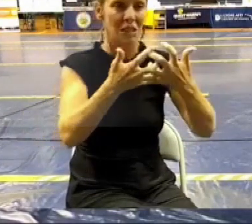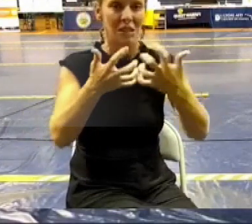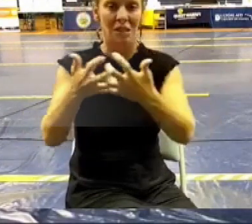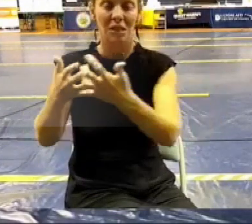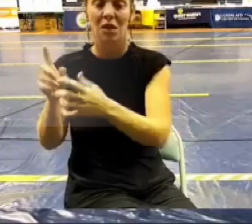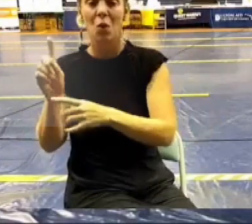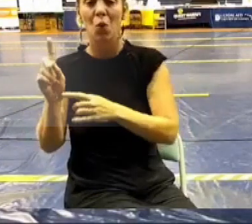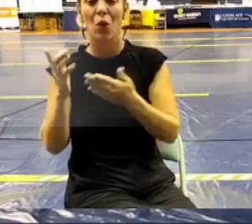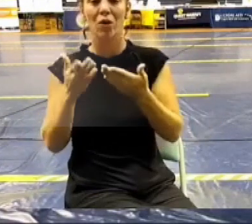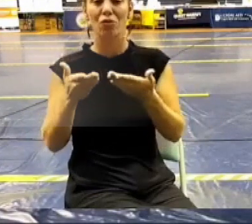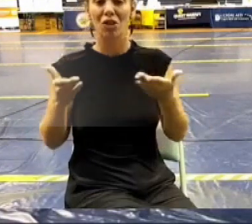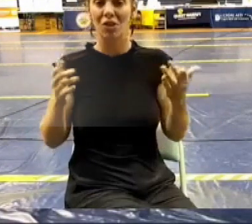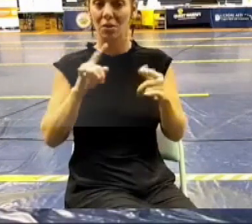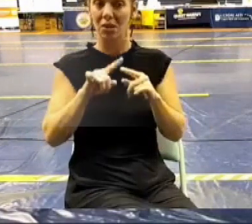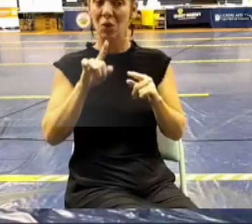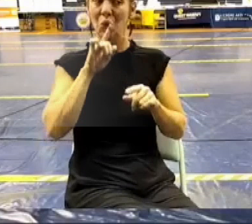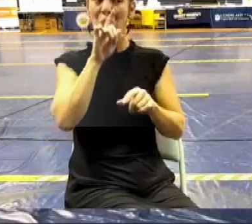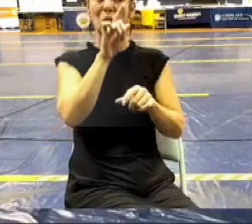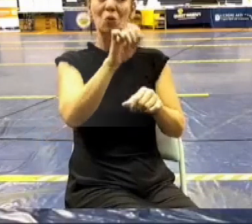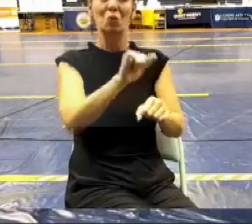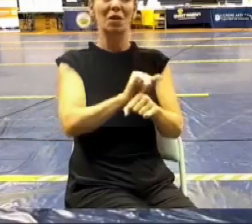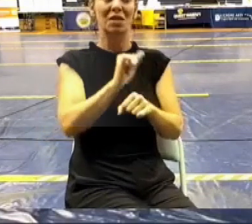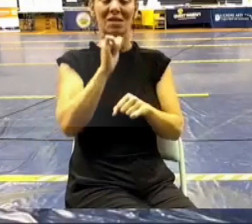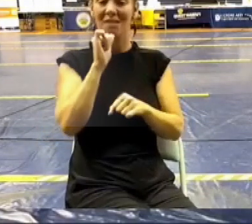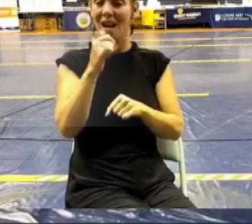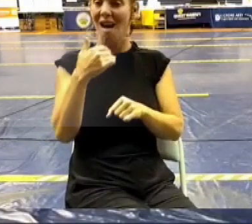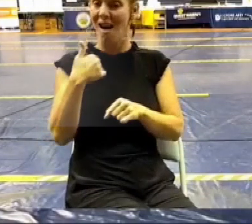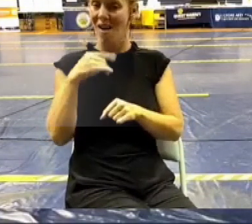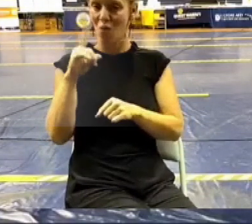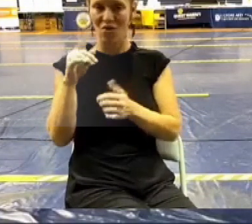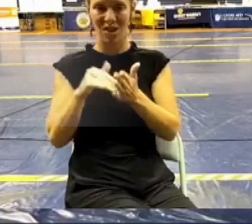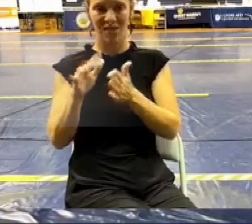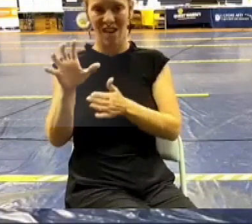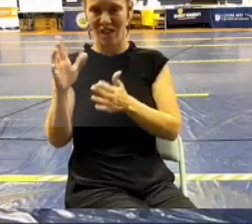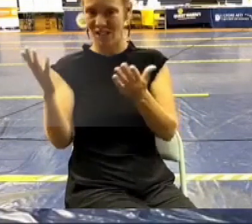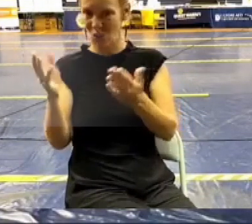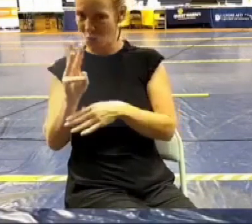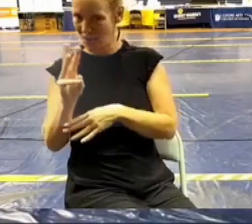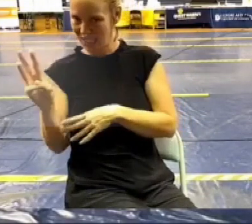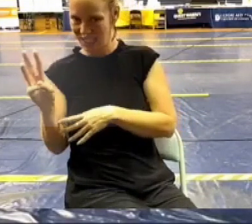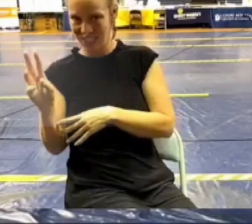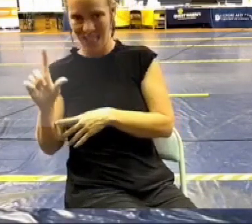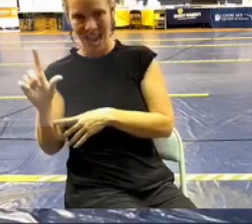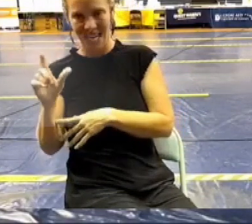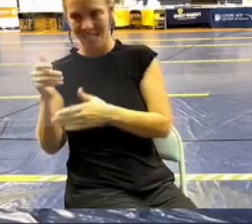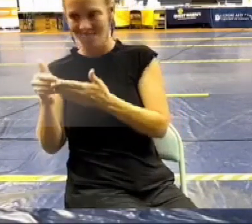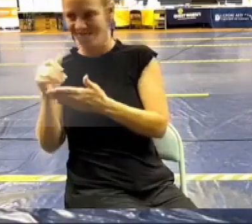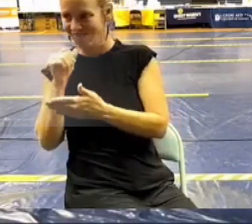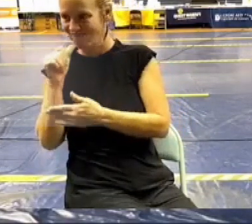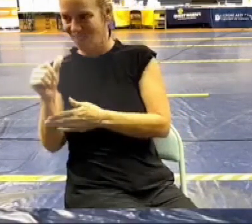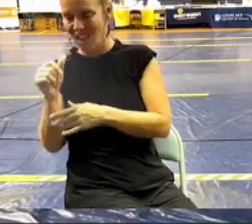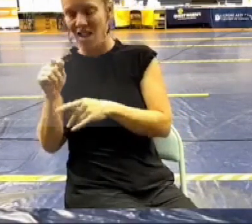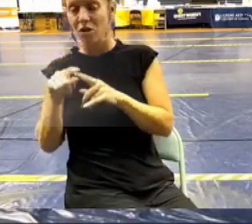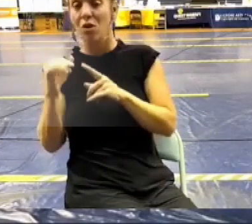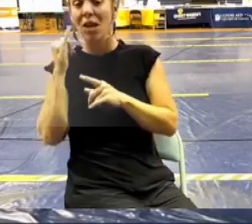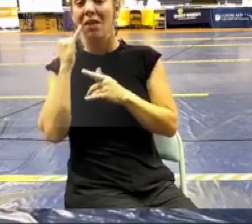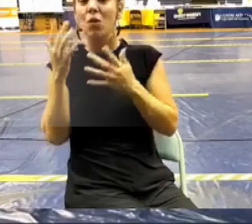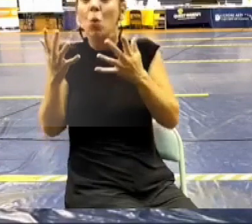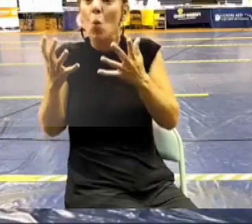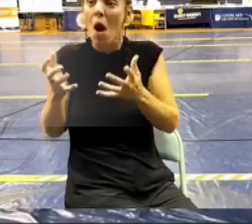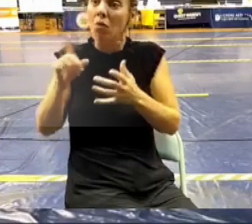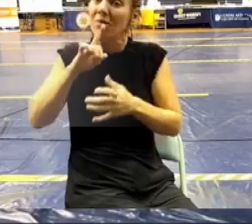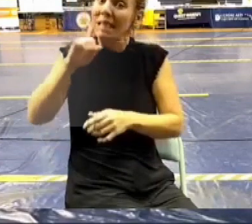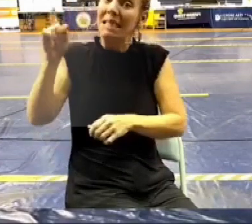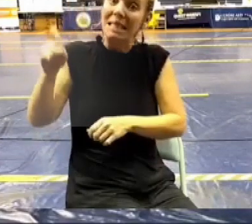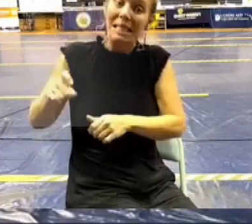resources are. The truth is there's not 1,500 properties on the West Coast that we could get. So that means some people, if they want a